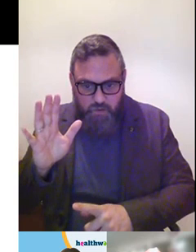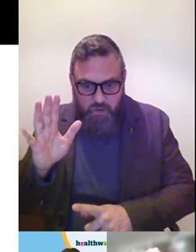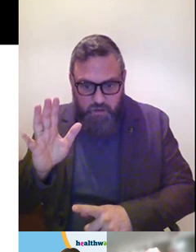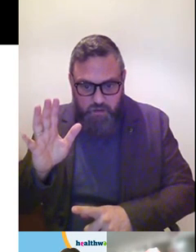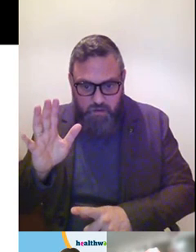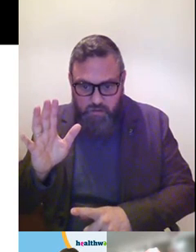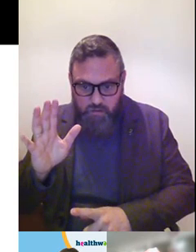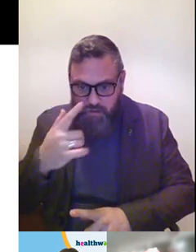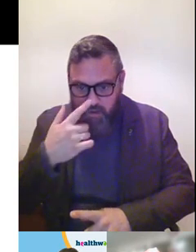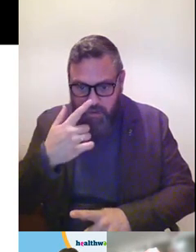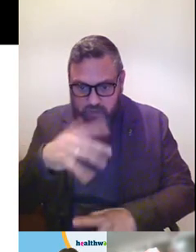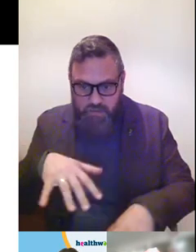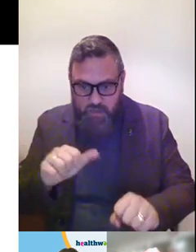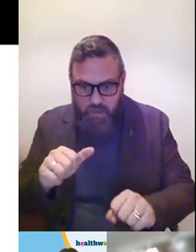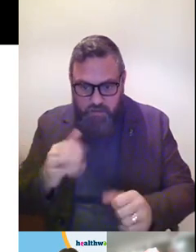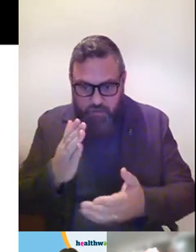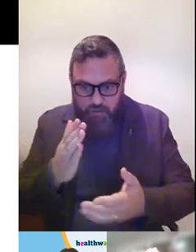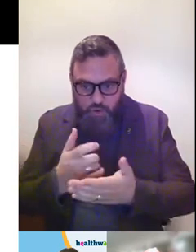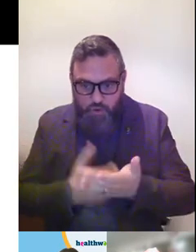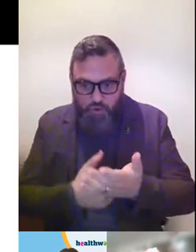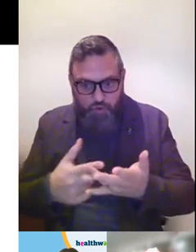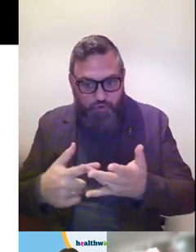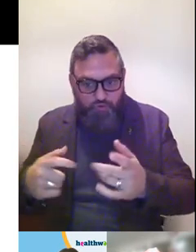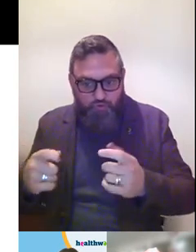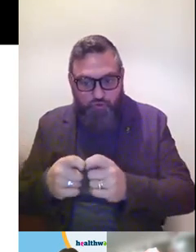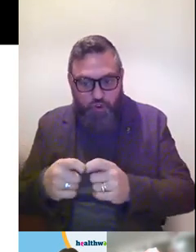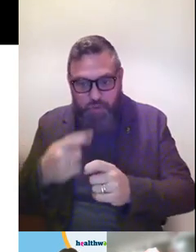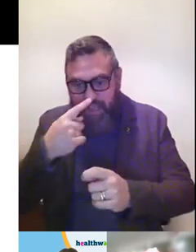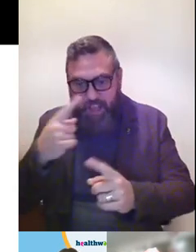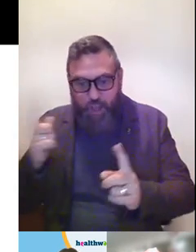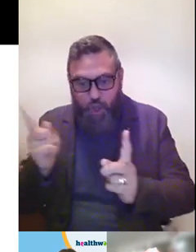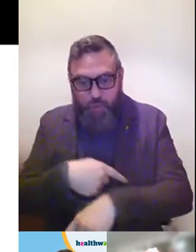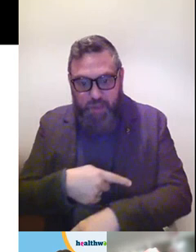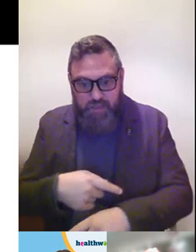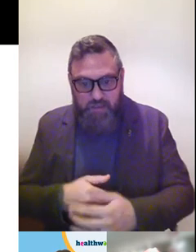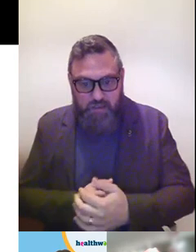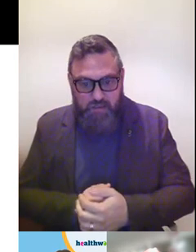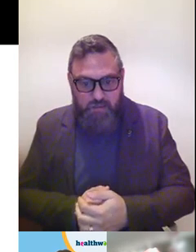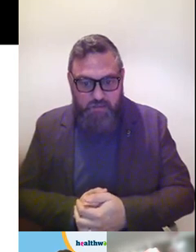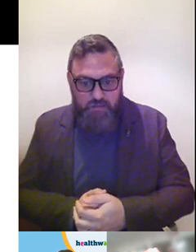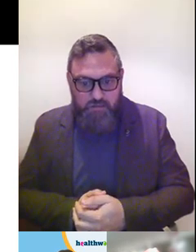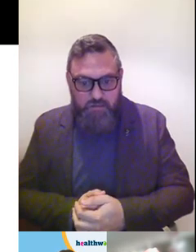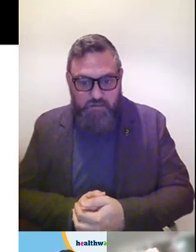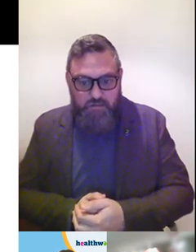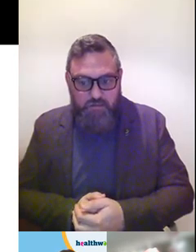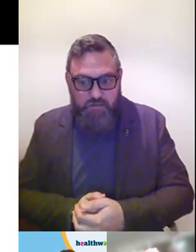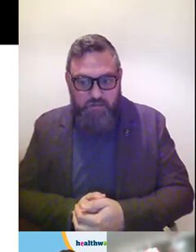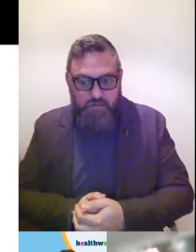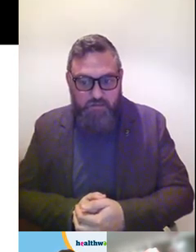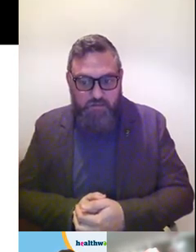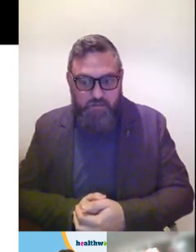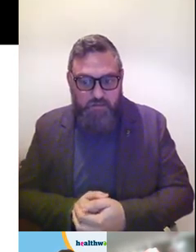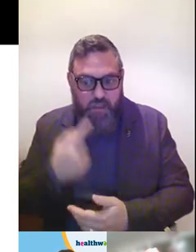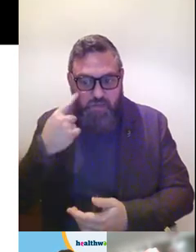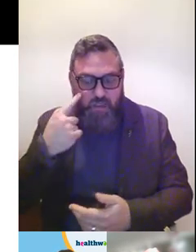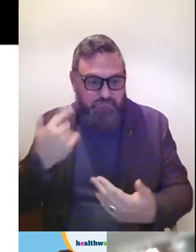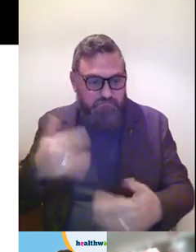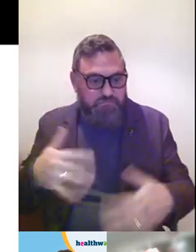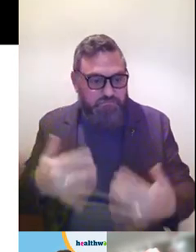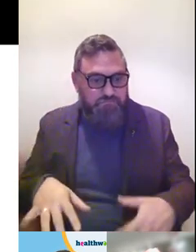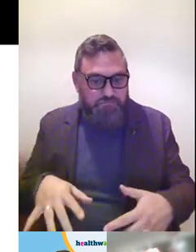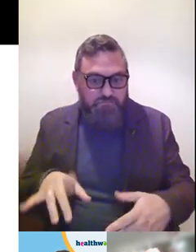I can make a start. I'm sure Rob's got comments as well. I mean, I just think those are really insightful comments, and what